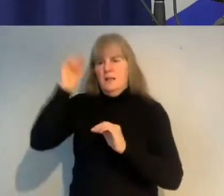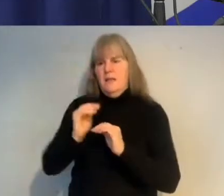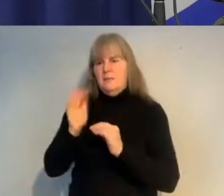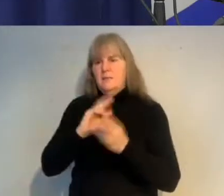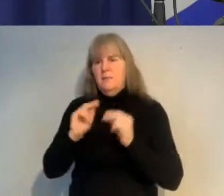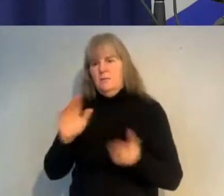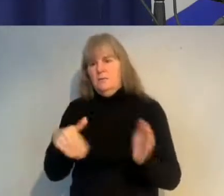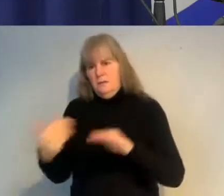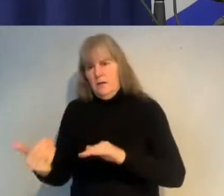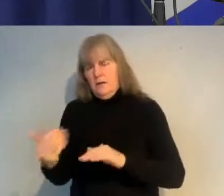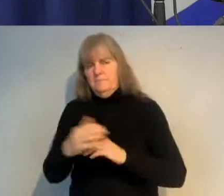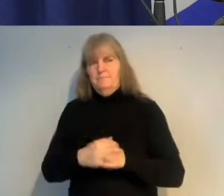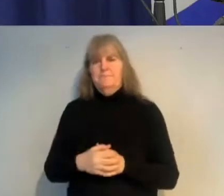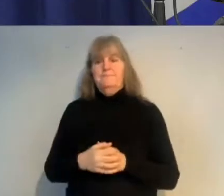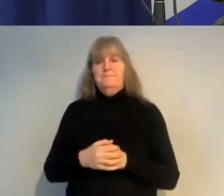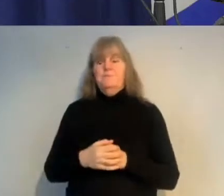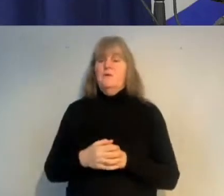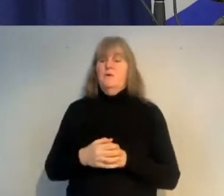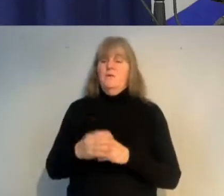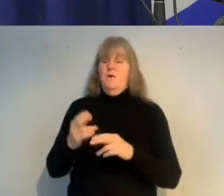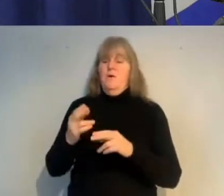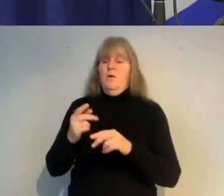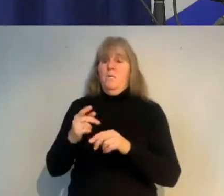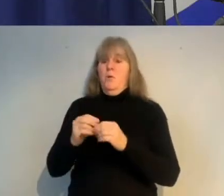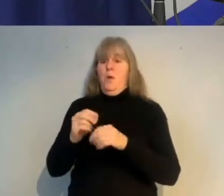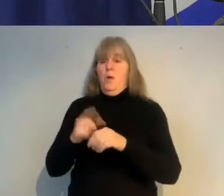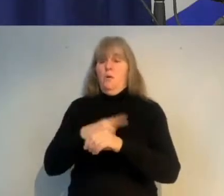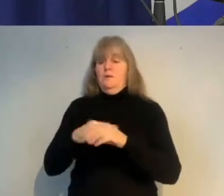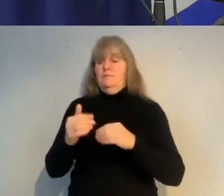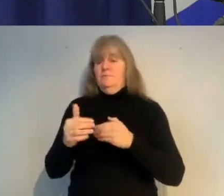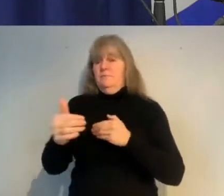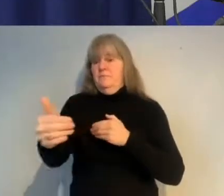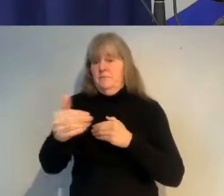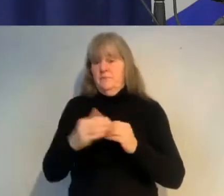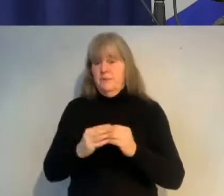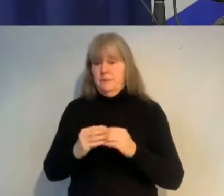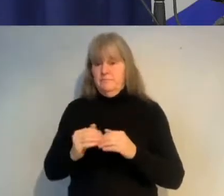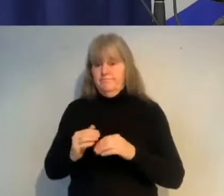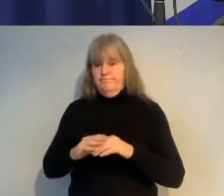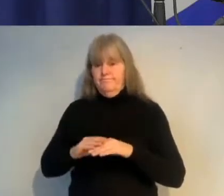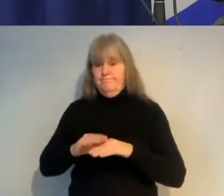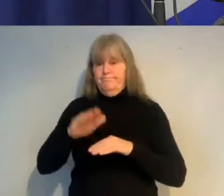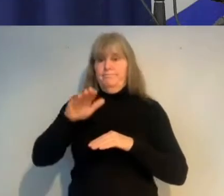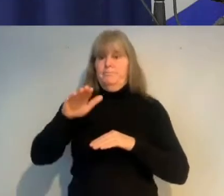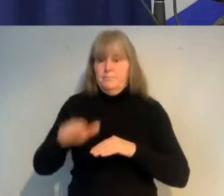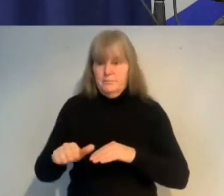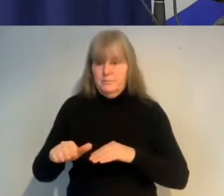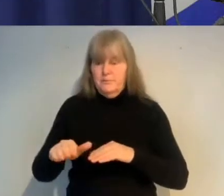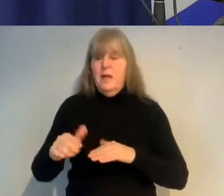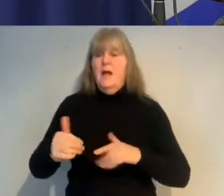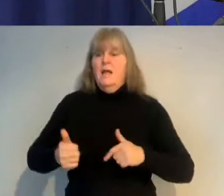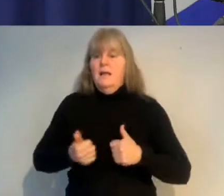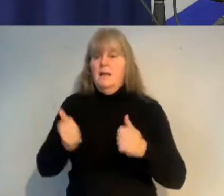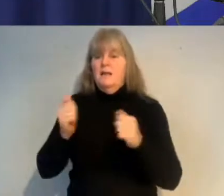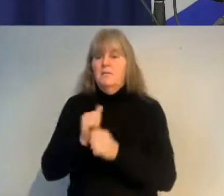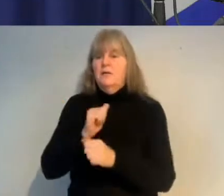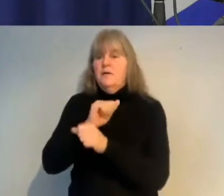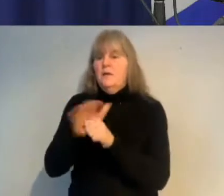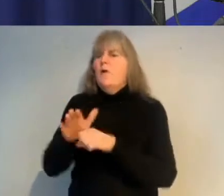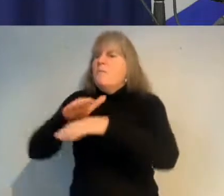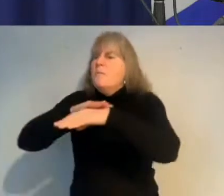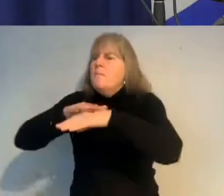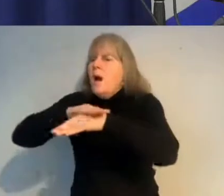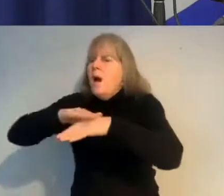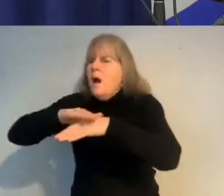Over the long term, this actually is a step forward toward living with a milder form of COVID-19. And over the long